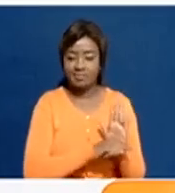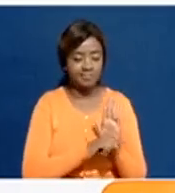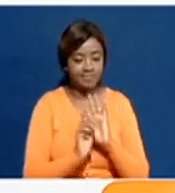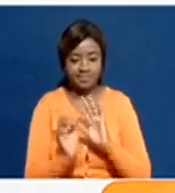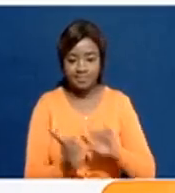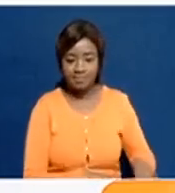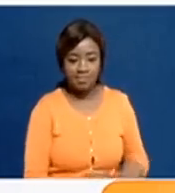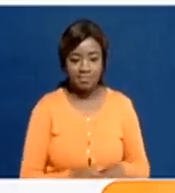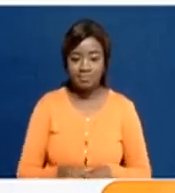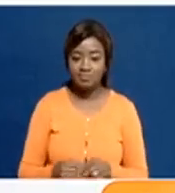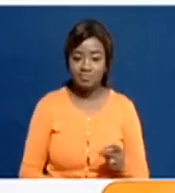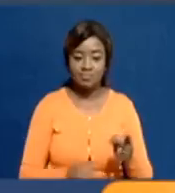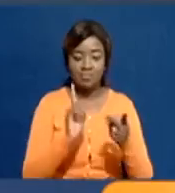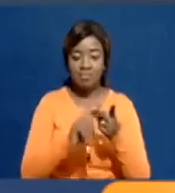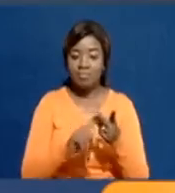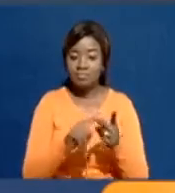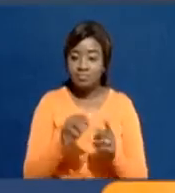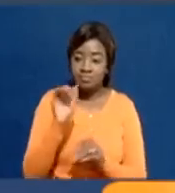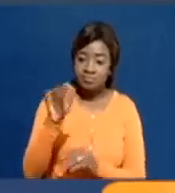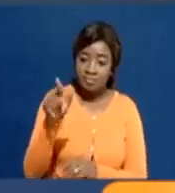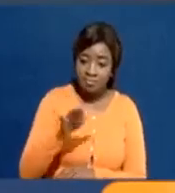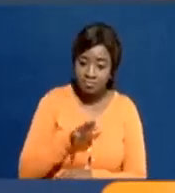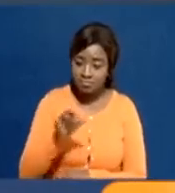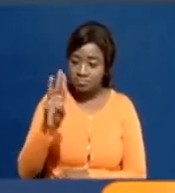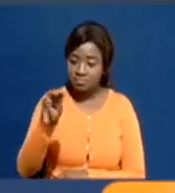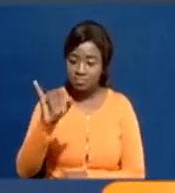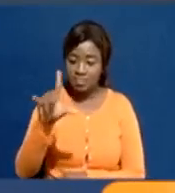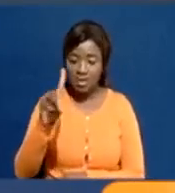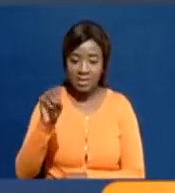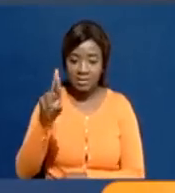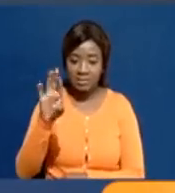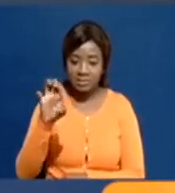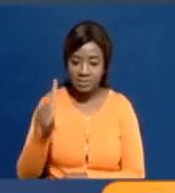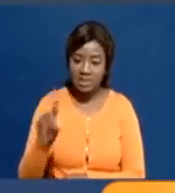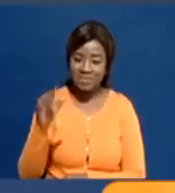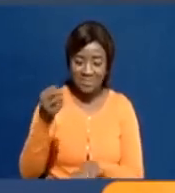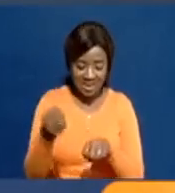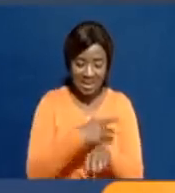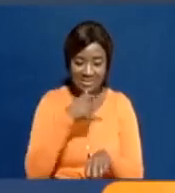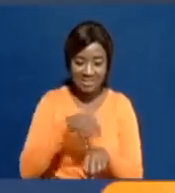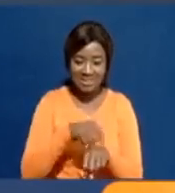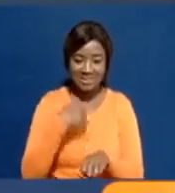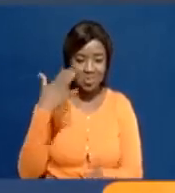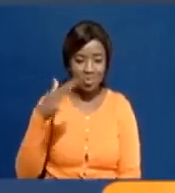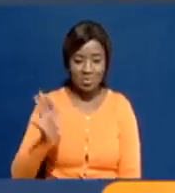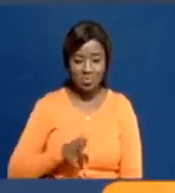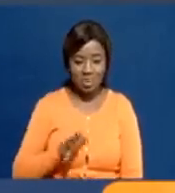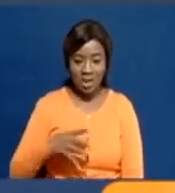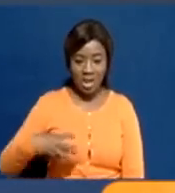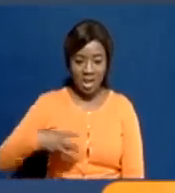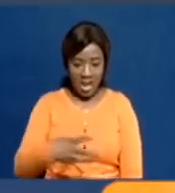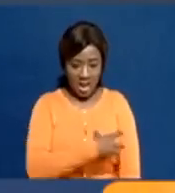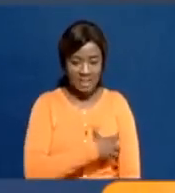going. Mildred, I have to ask this because cancer is one of those debilitating diseases, at least for women, when it comes to breast